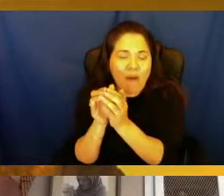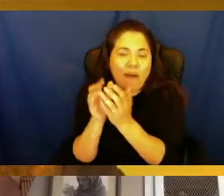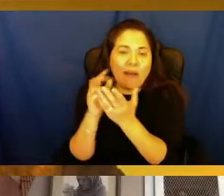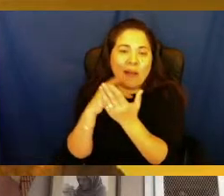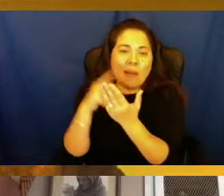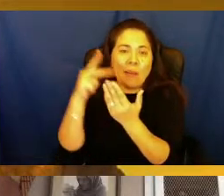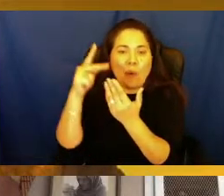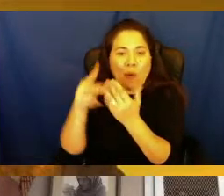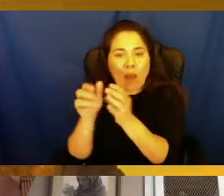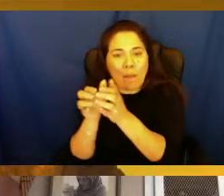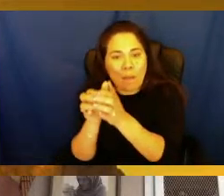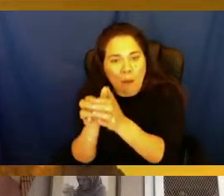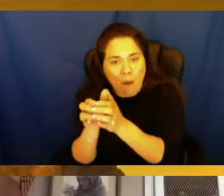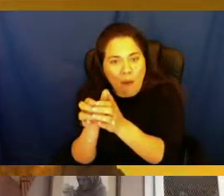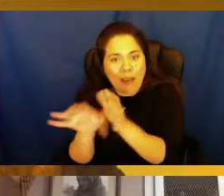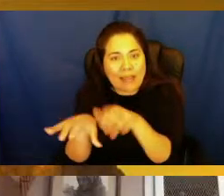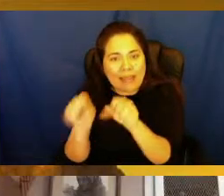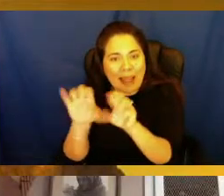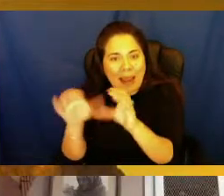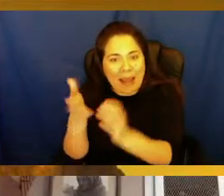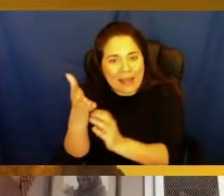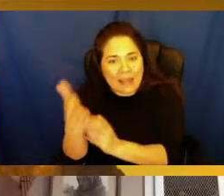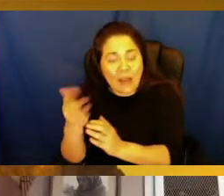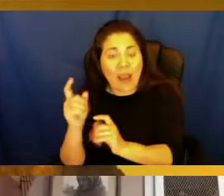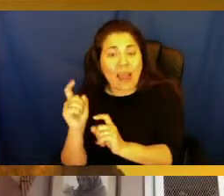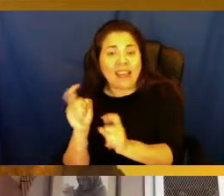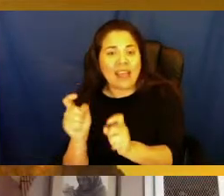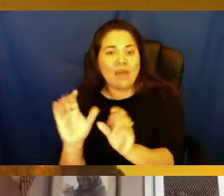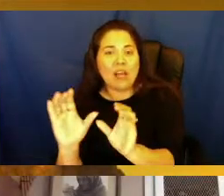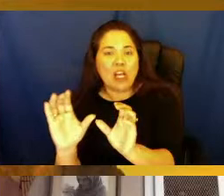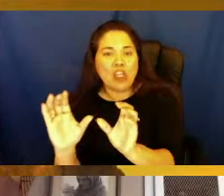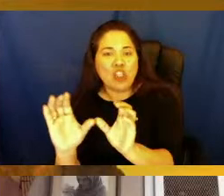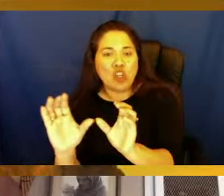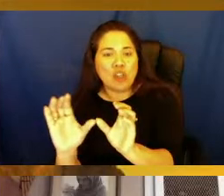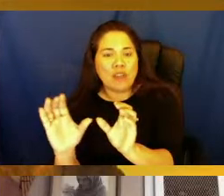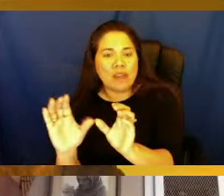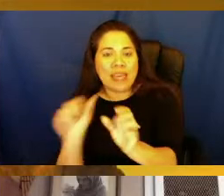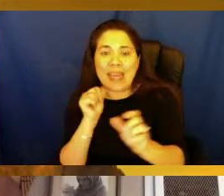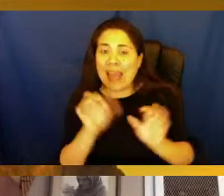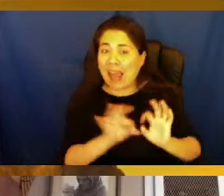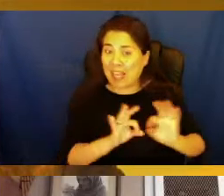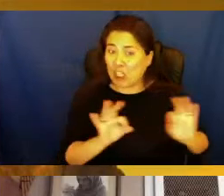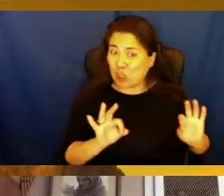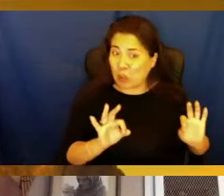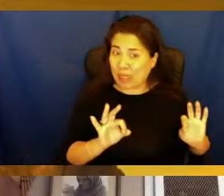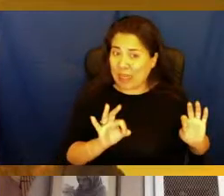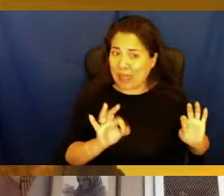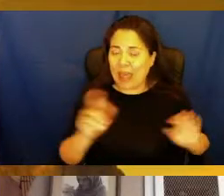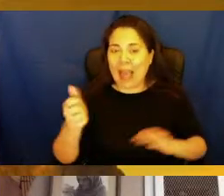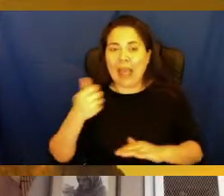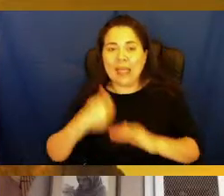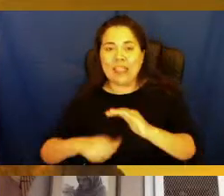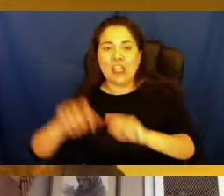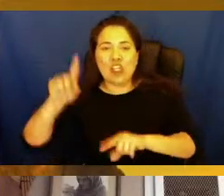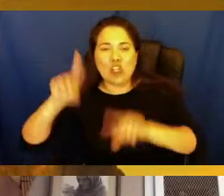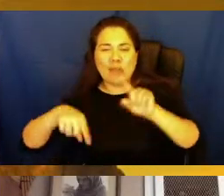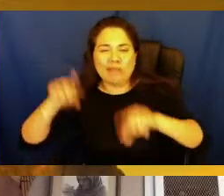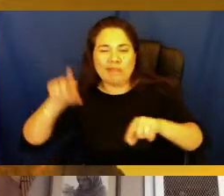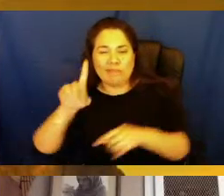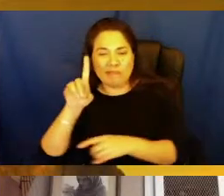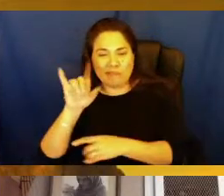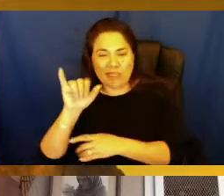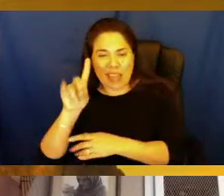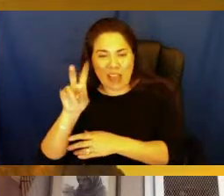curriculum, but they only give certificate. And it's part of the diversity studies. So I was shocked